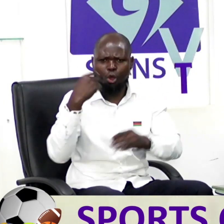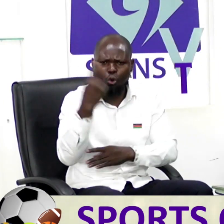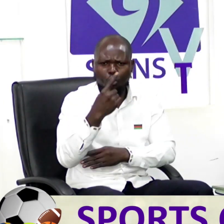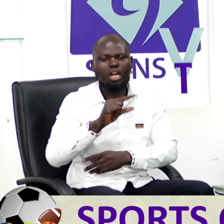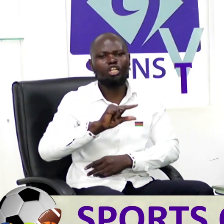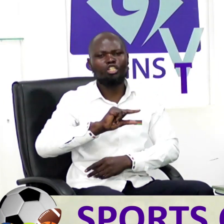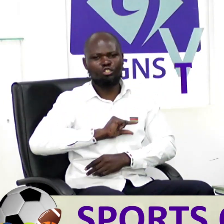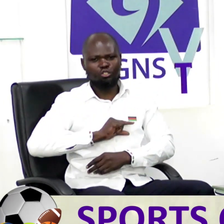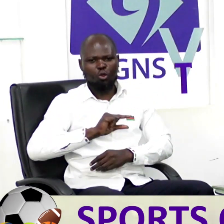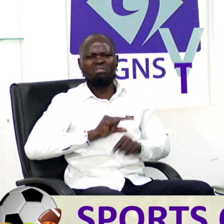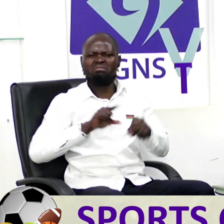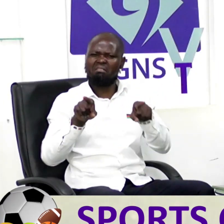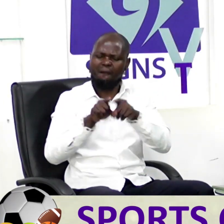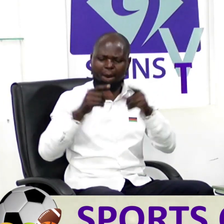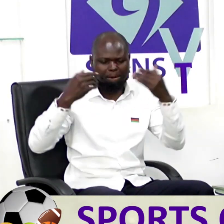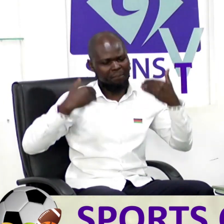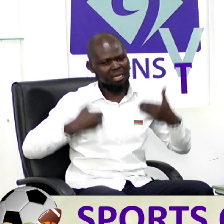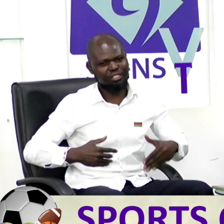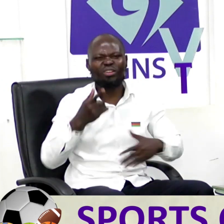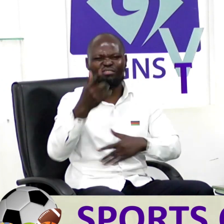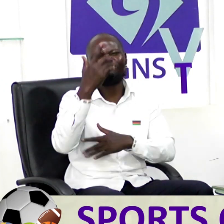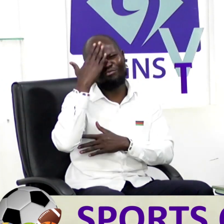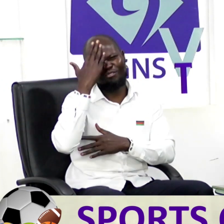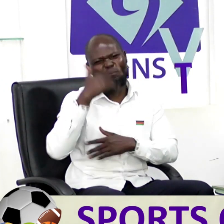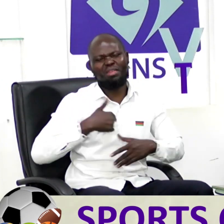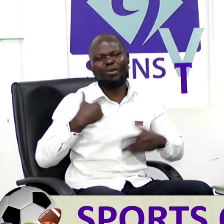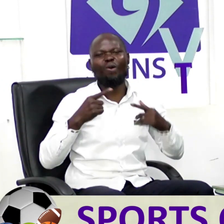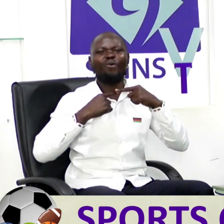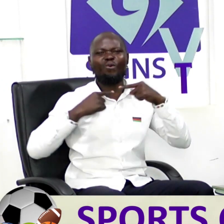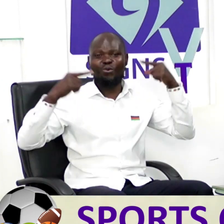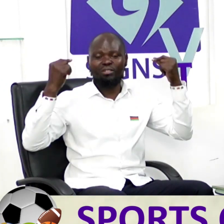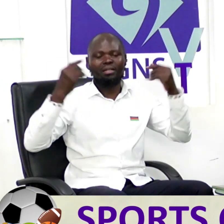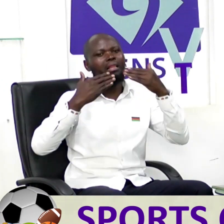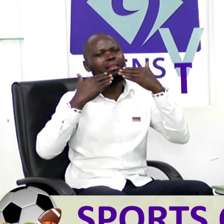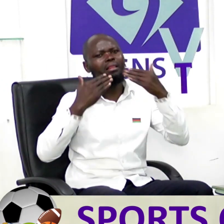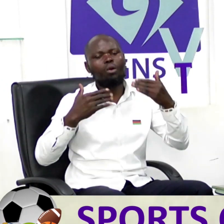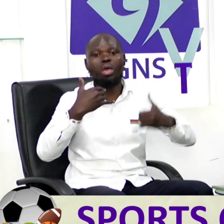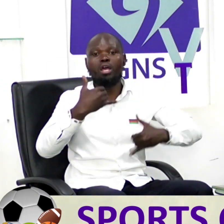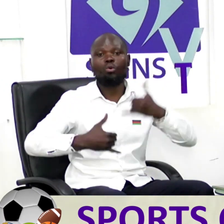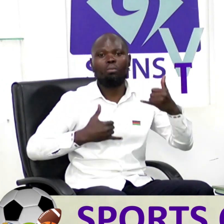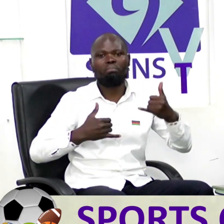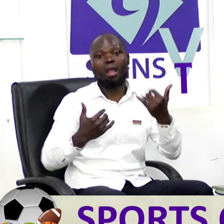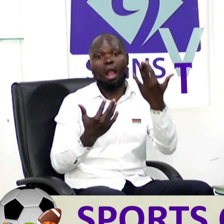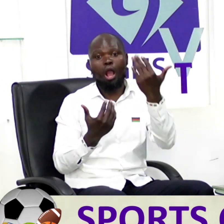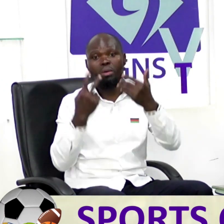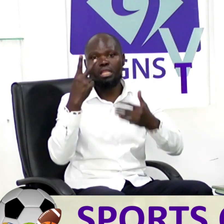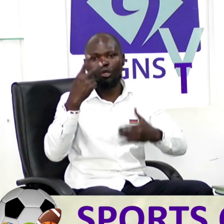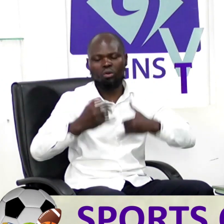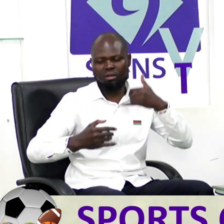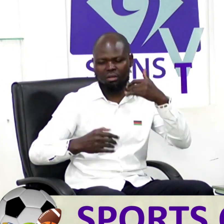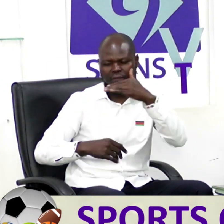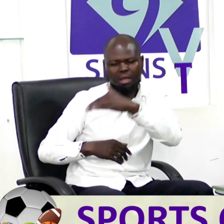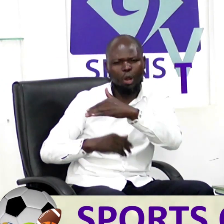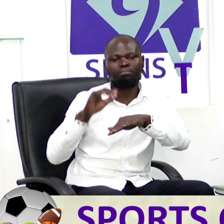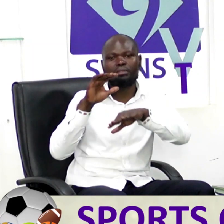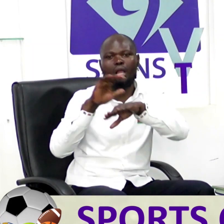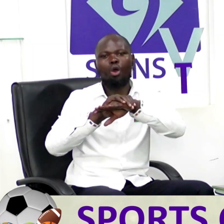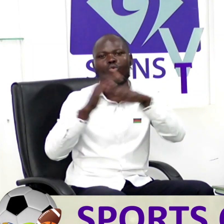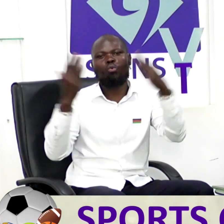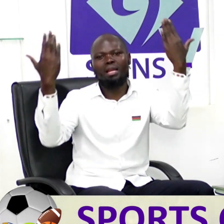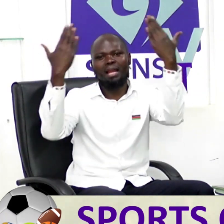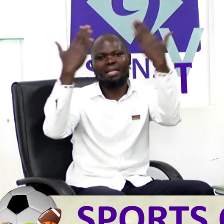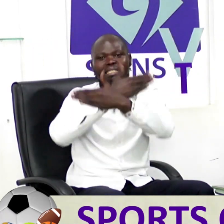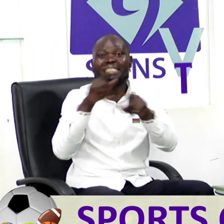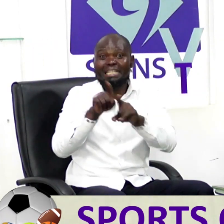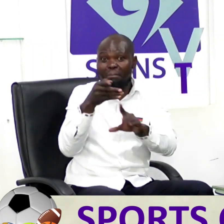Thank you very much. And our sign language interpreter doing the voicing has been Gideon Minor, and myself, ELVIS ODHIAMBO.